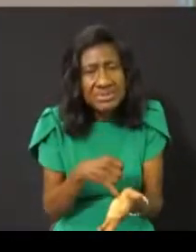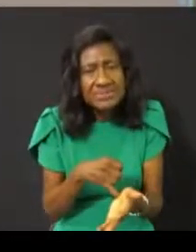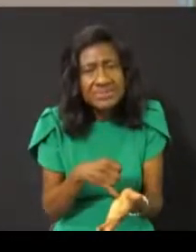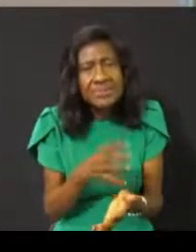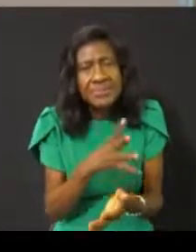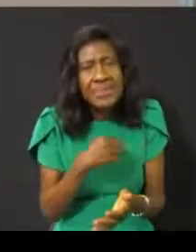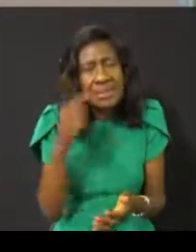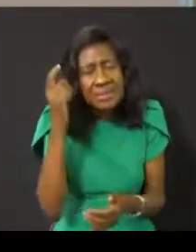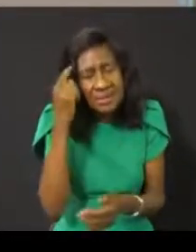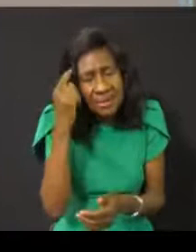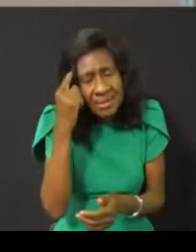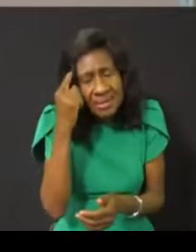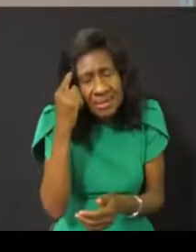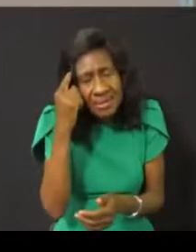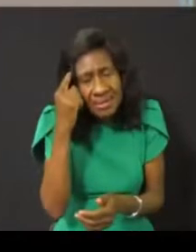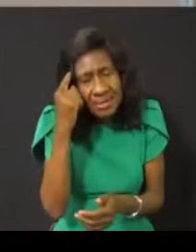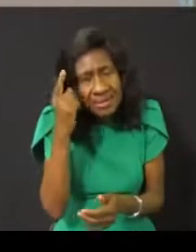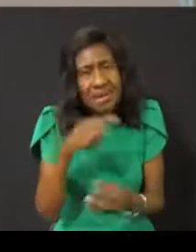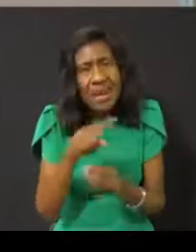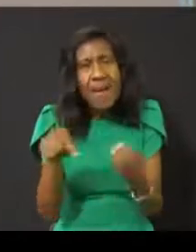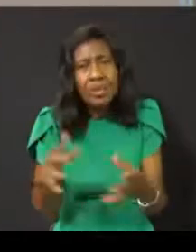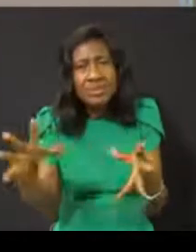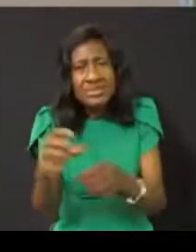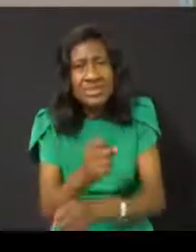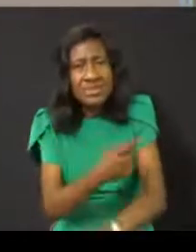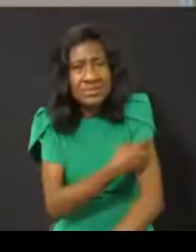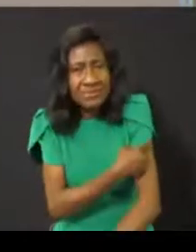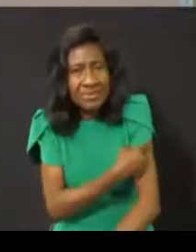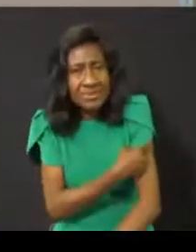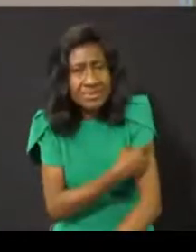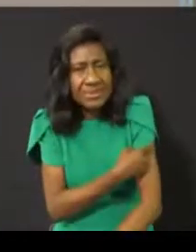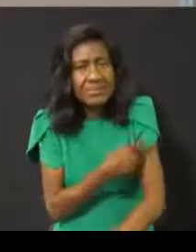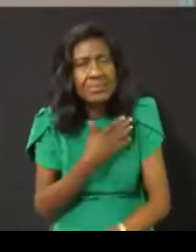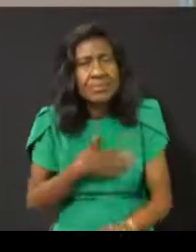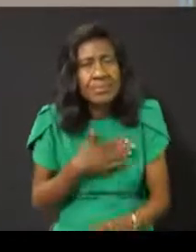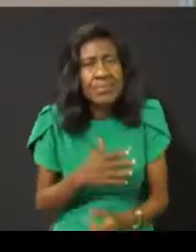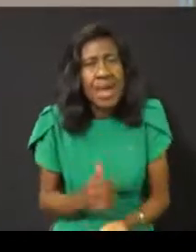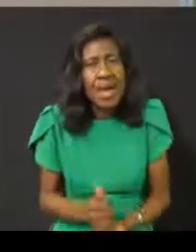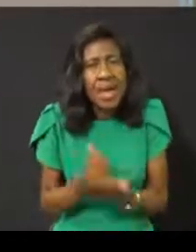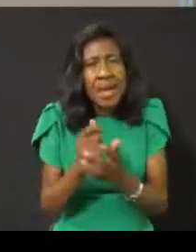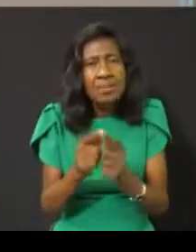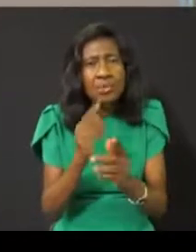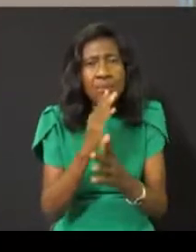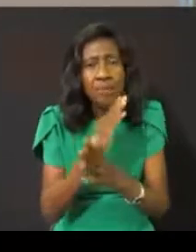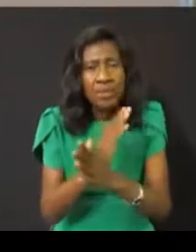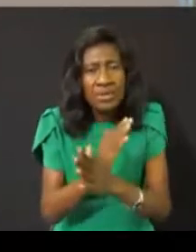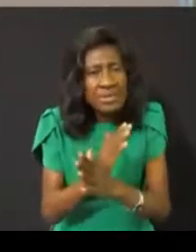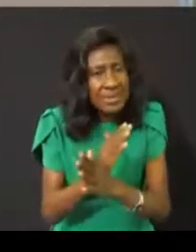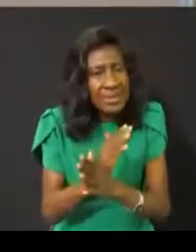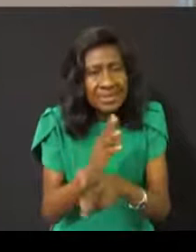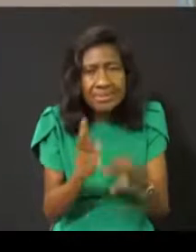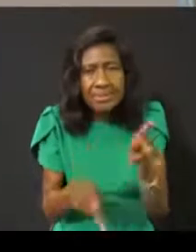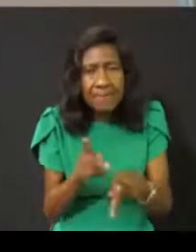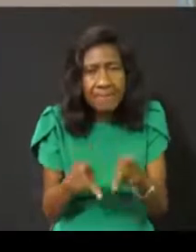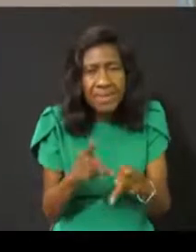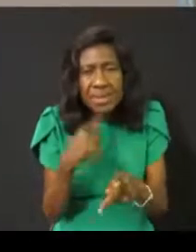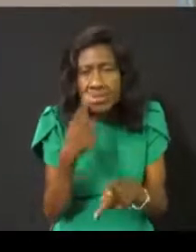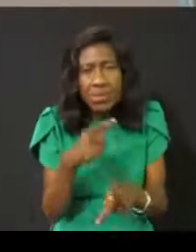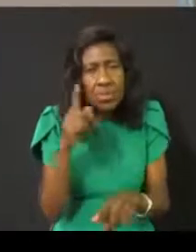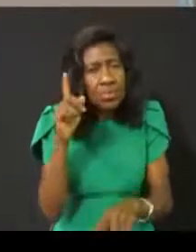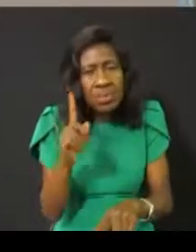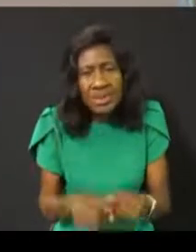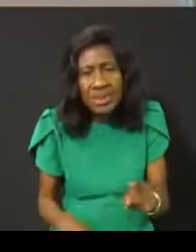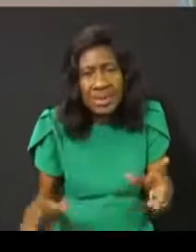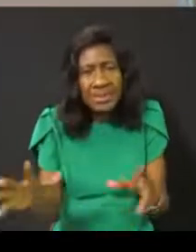and consider taking the vaccine. Please help to protect those vulnerable ones amongst us who cannot take the